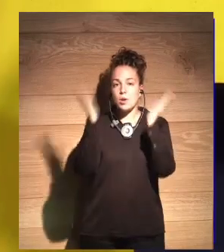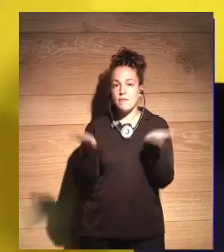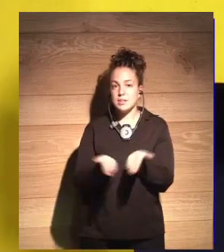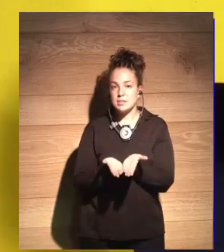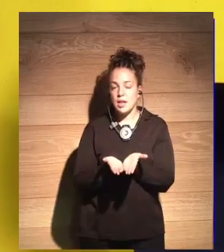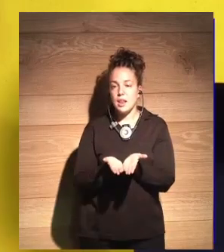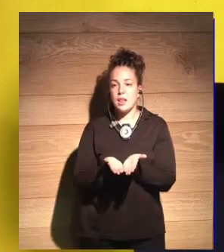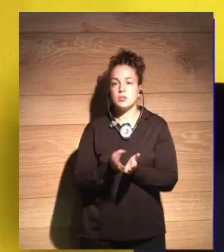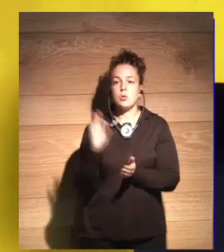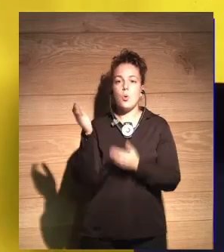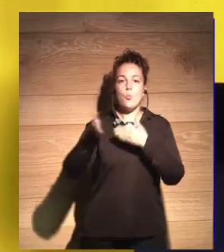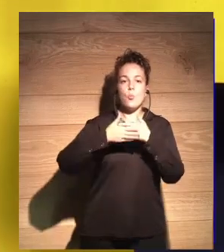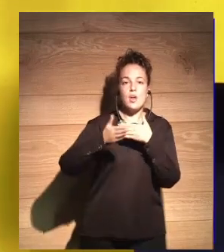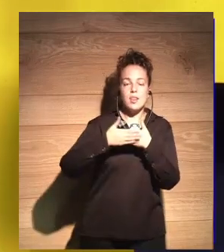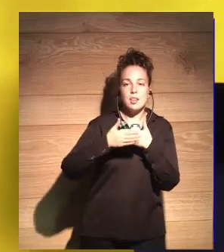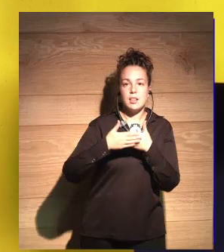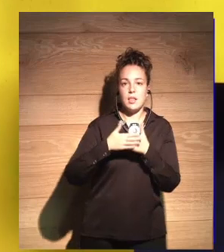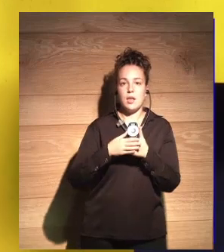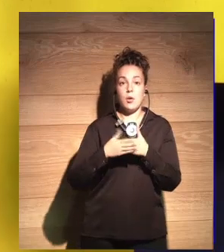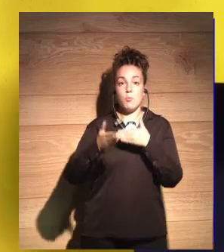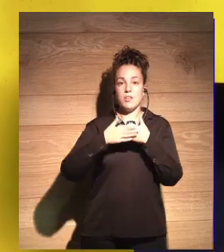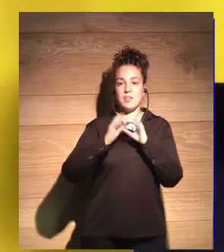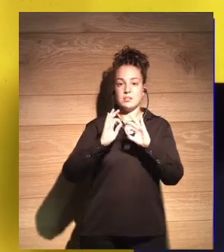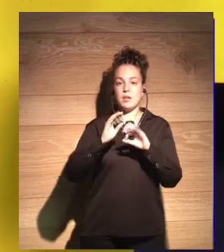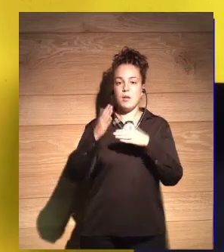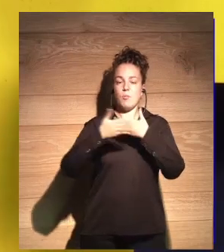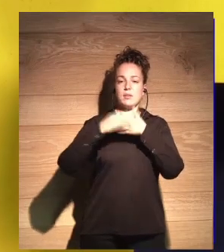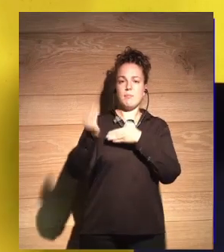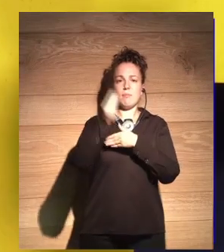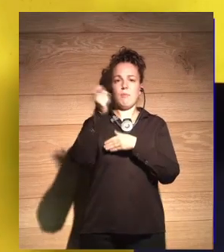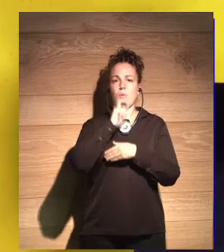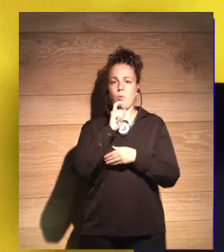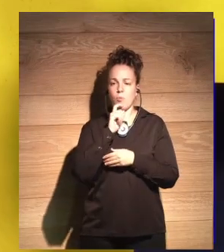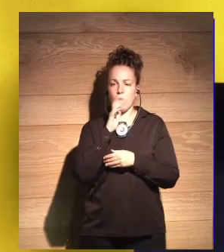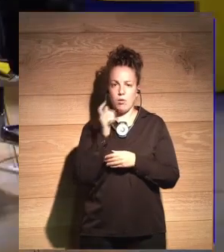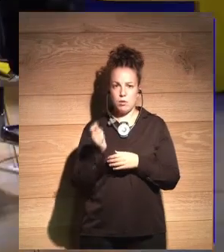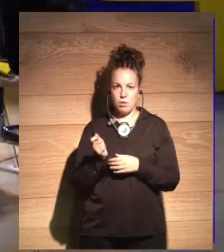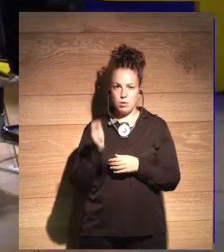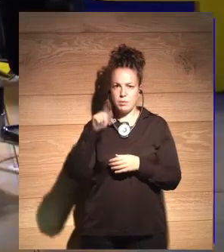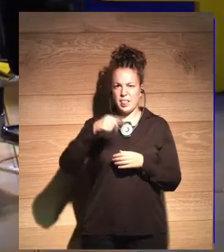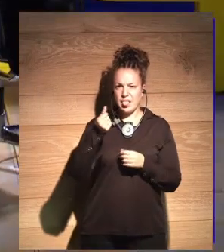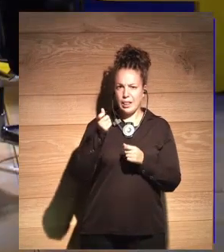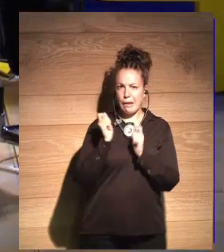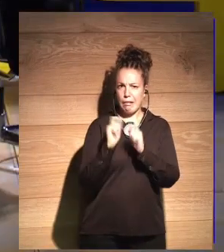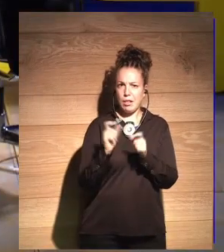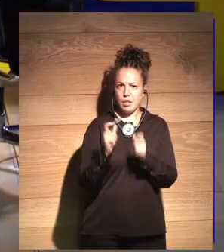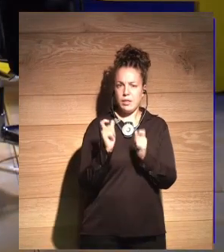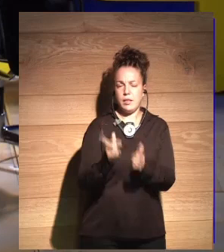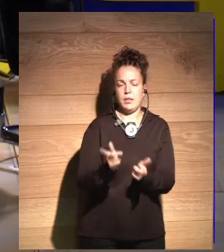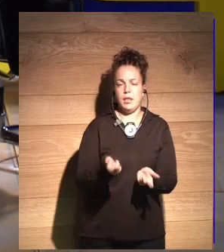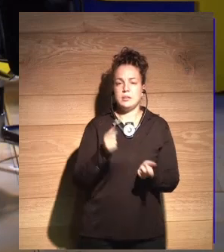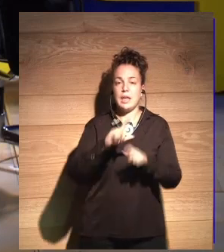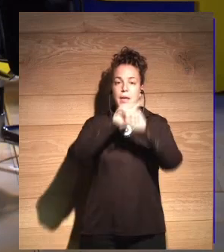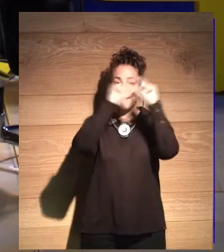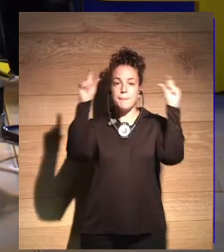door, and how to make these better, there's plenty of money in that. So these companies, Amazon could be